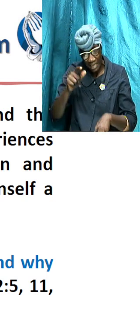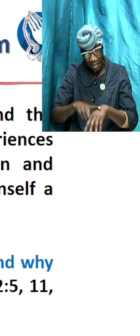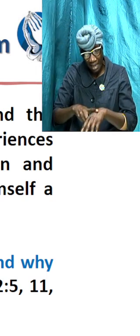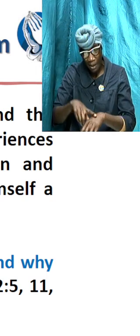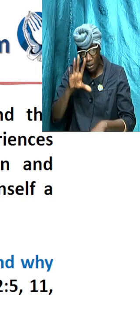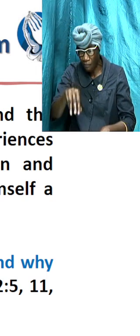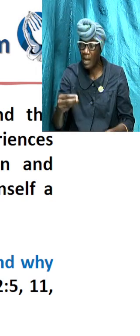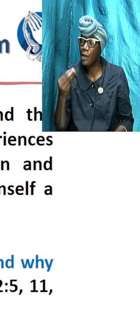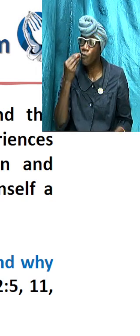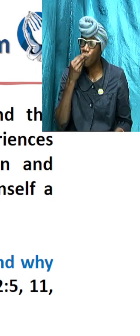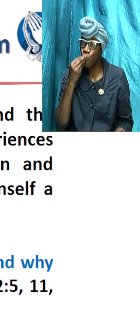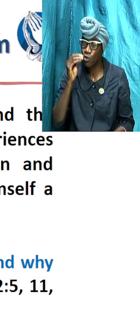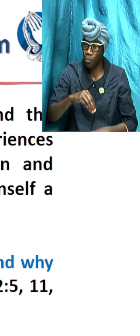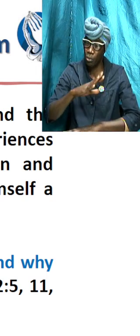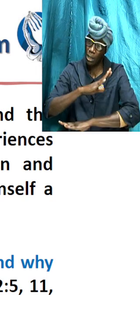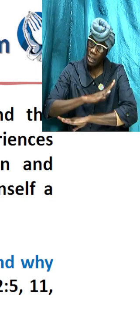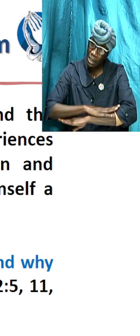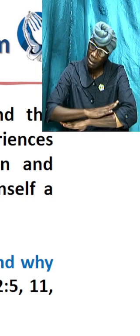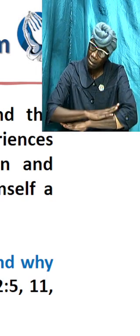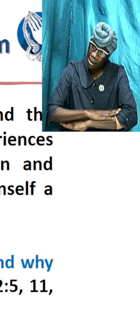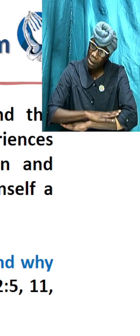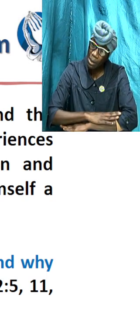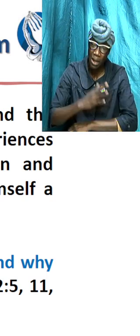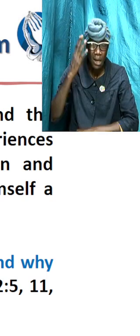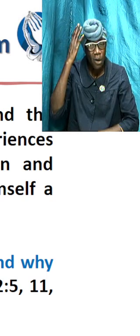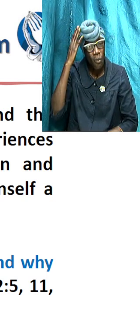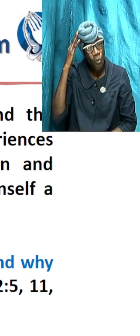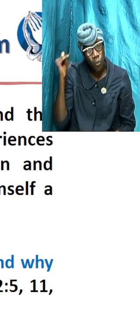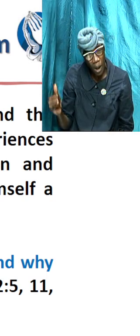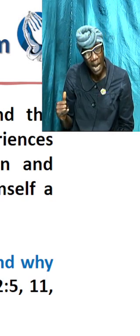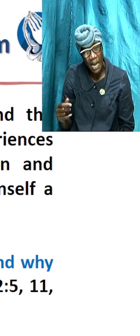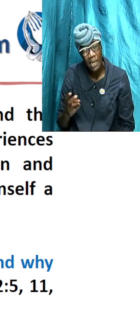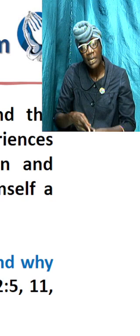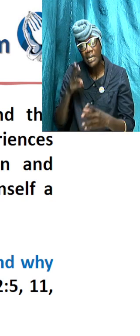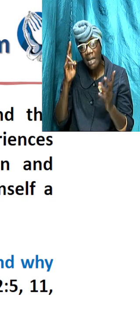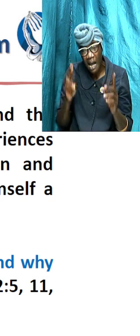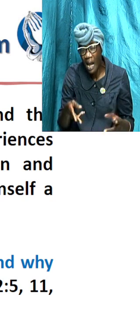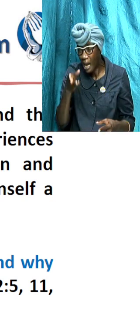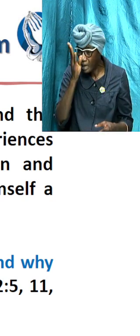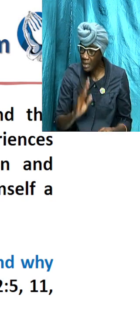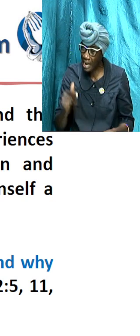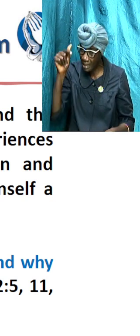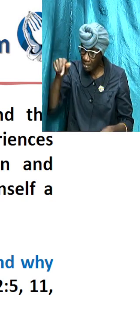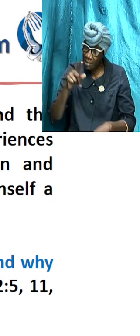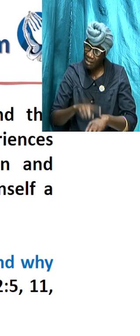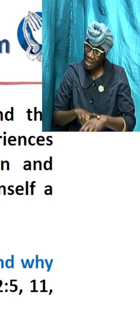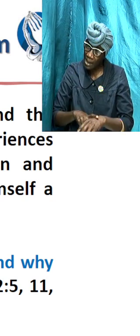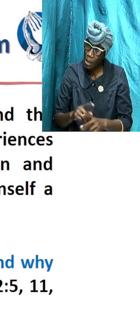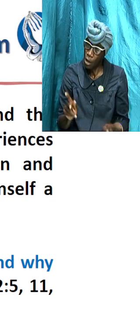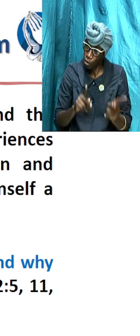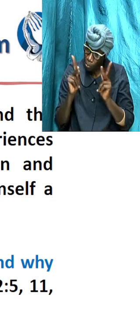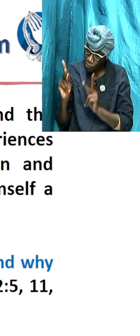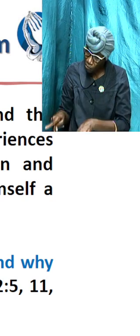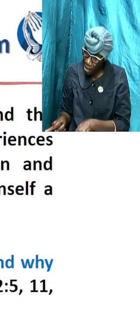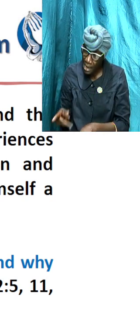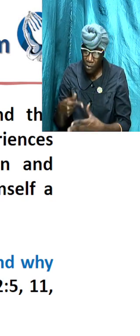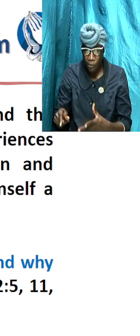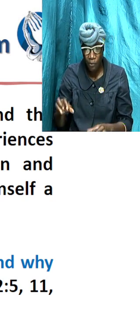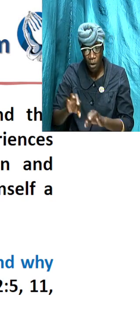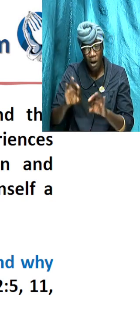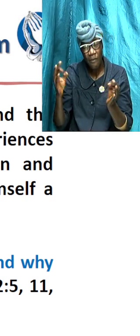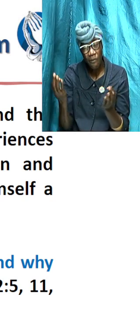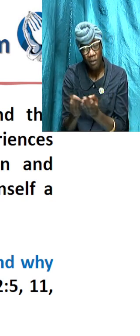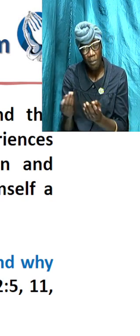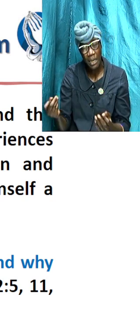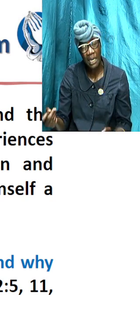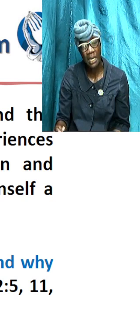to put on the table? Why is it so hard, oh God, amen, in this time, amen, to provide for my family as I should? Why is it